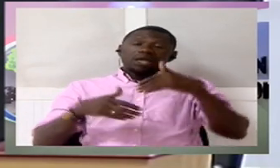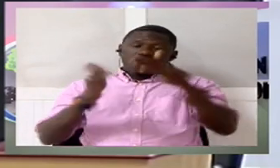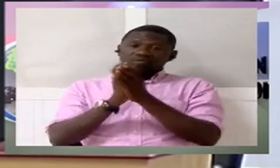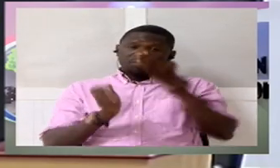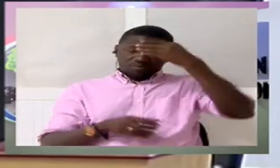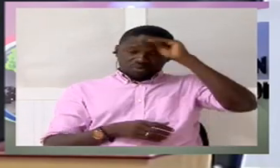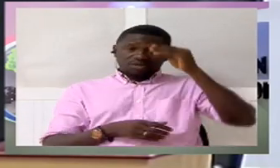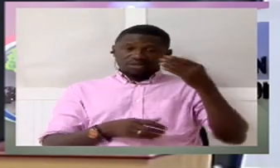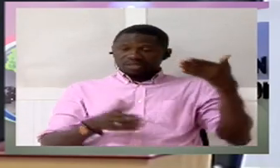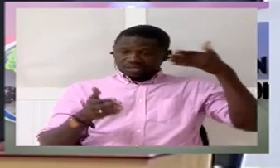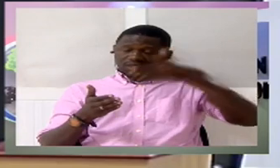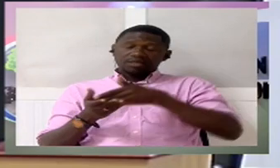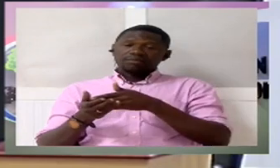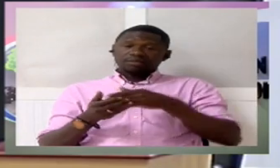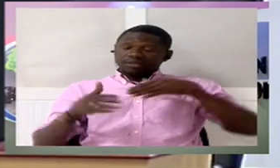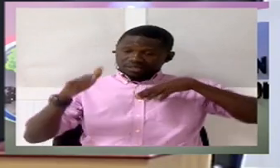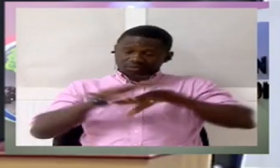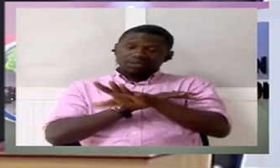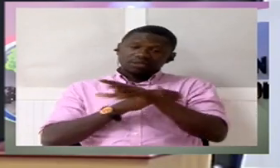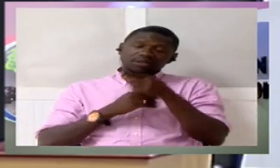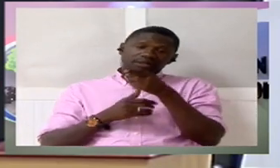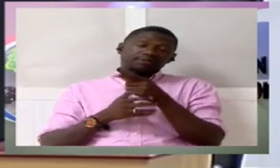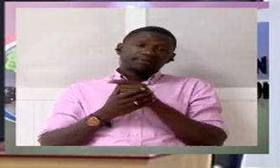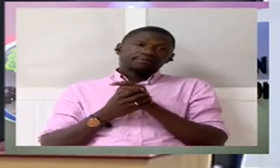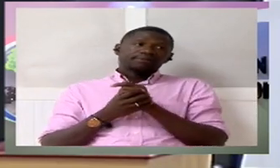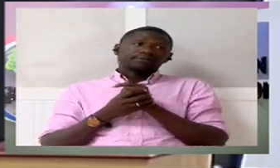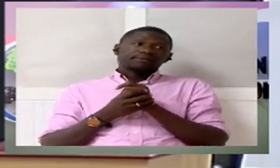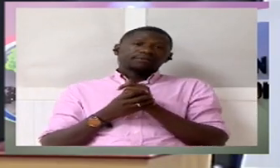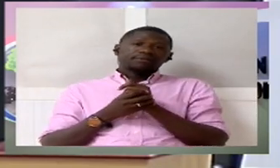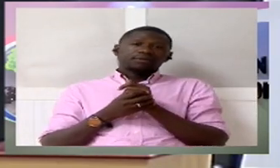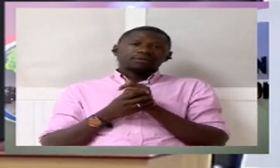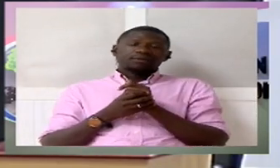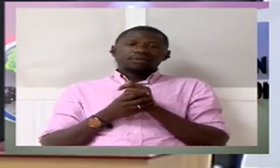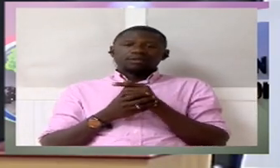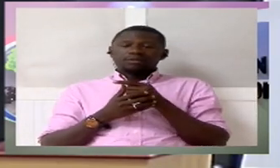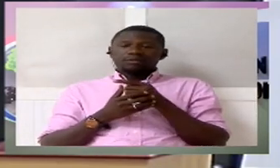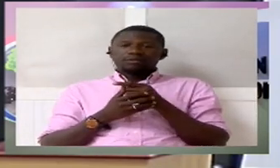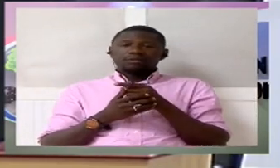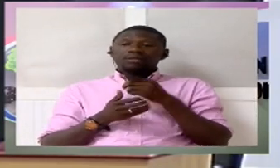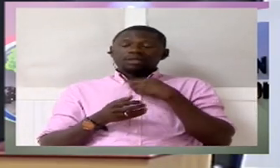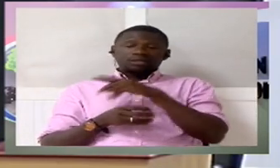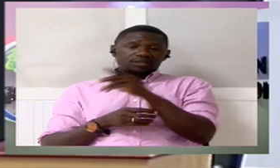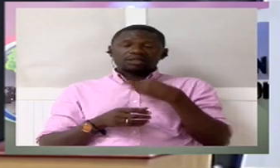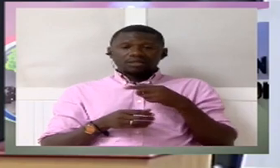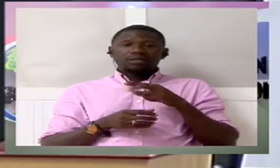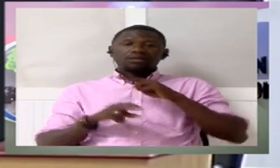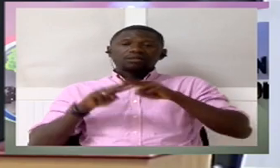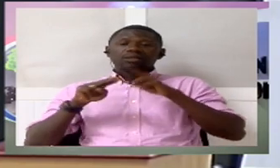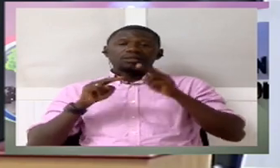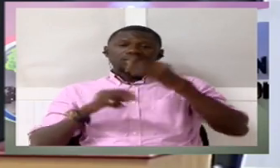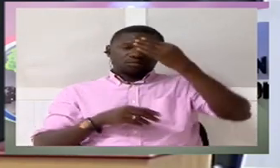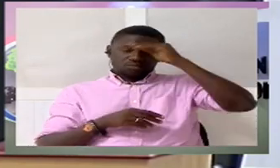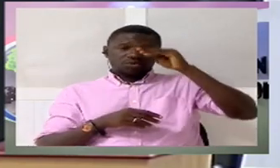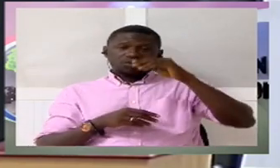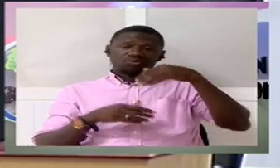A group of boys came. Idunta. They went inside. The green boys all lemuj. They said they were green boys.